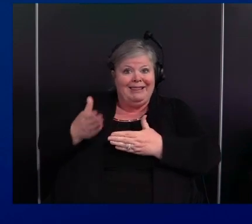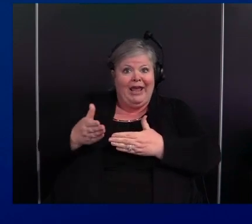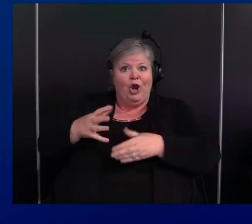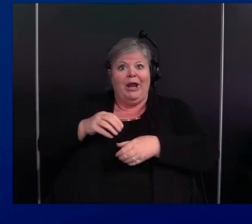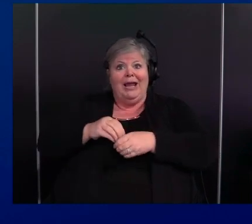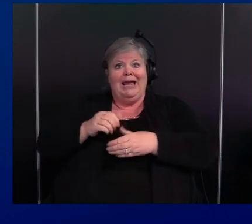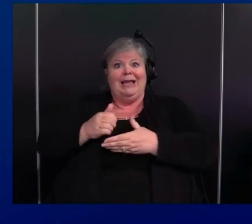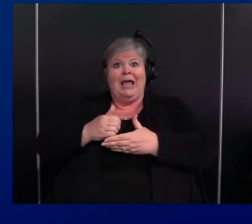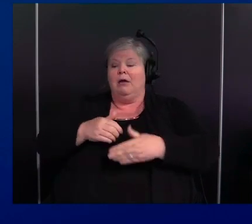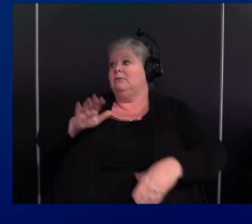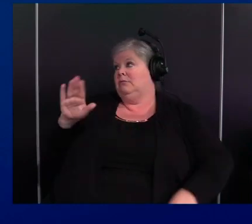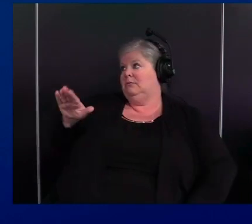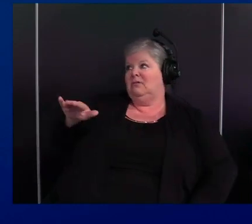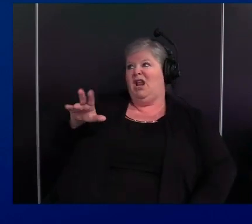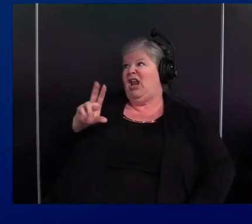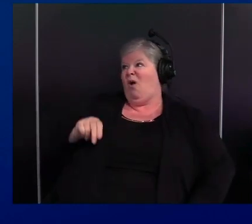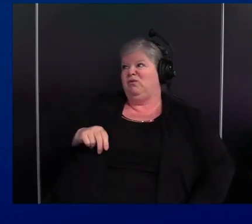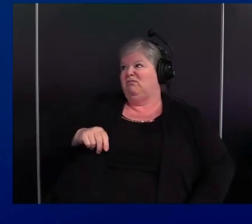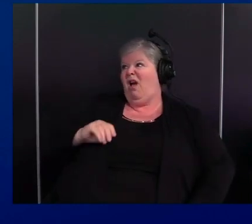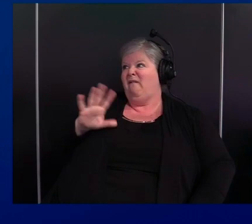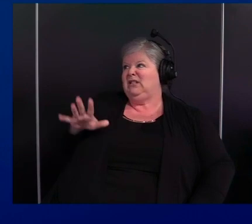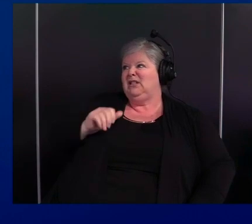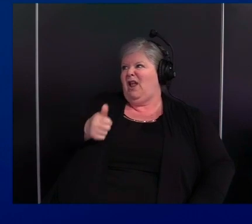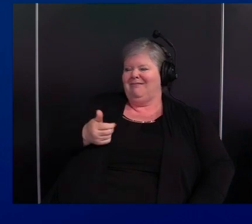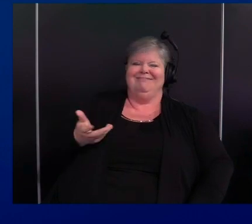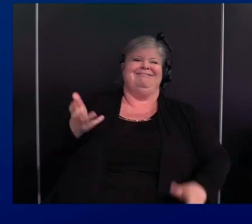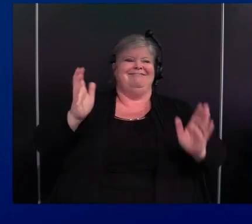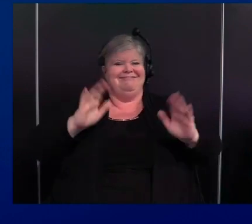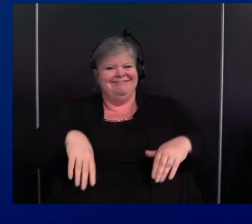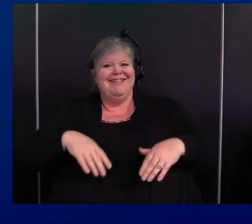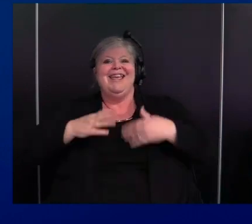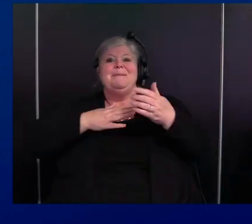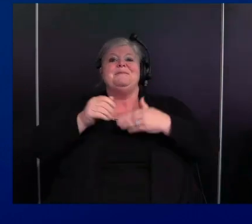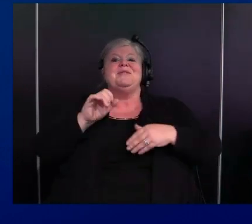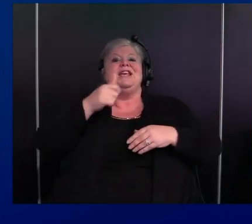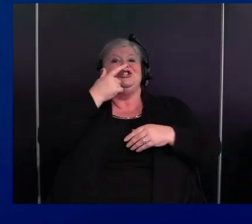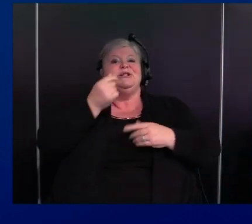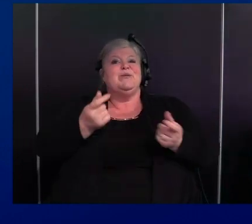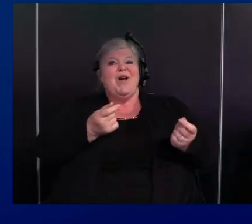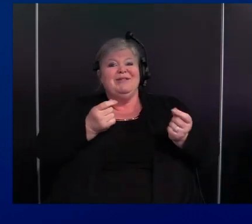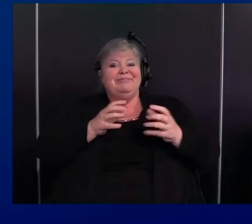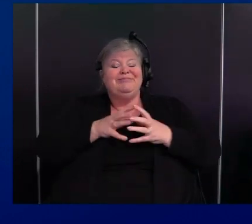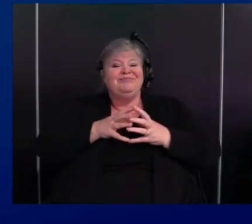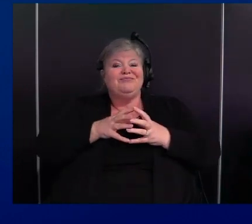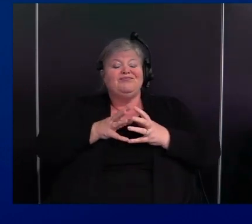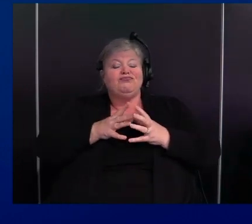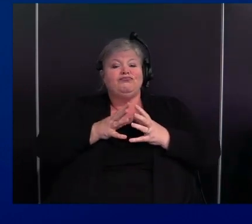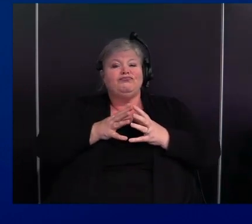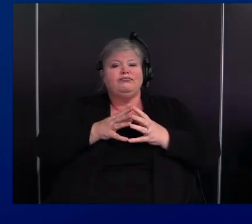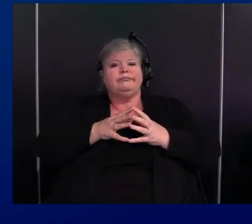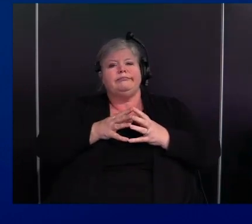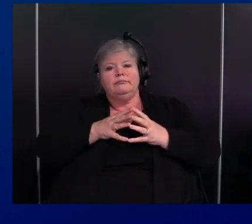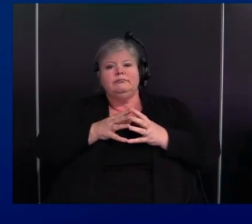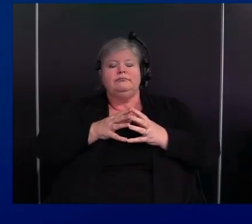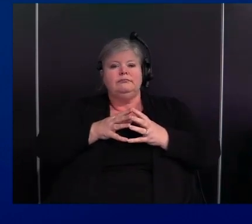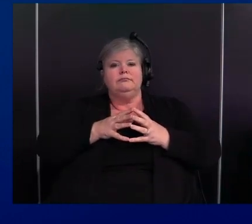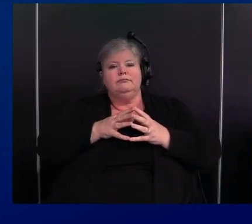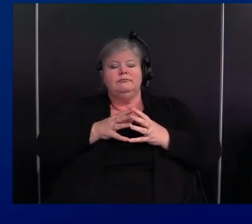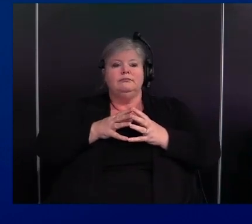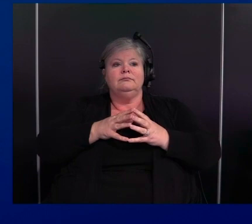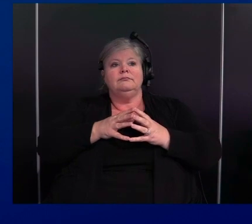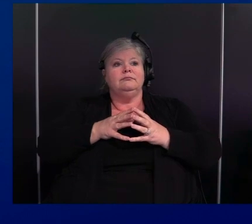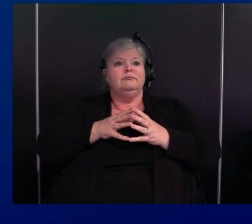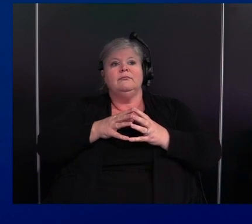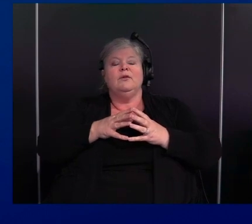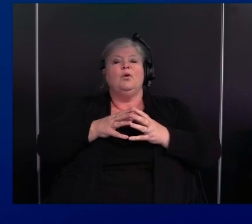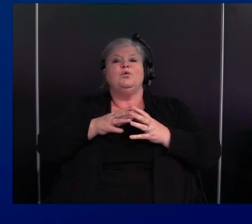Yeah. I can tell you. Right. And interestingly enough, this sort of a one-to-many